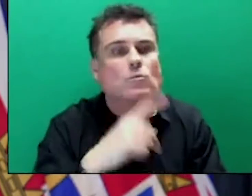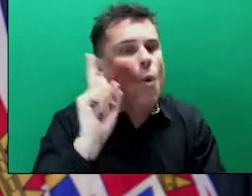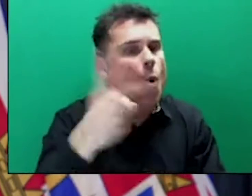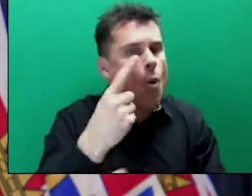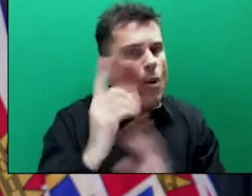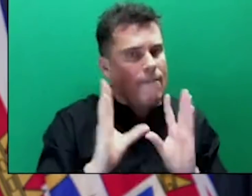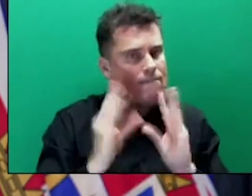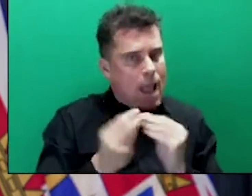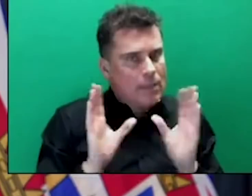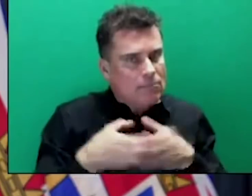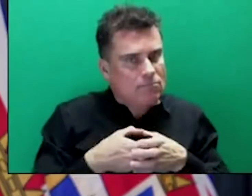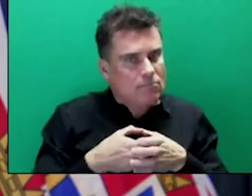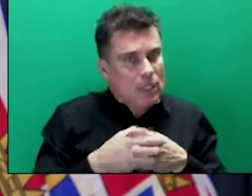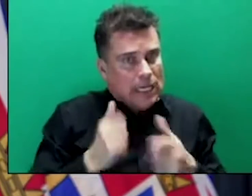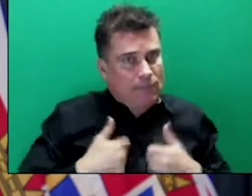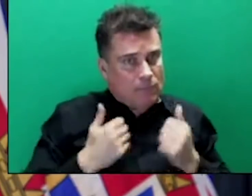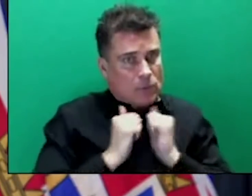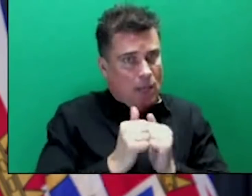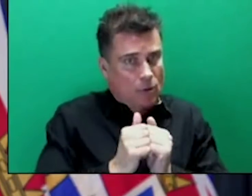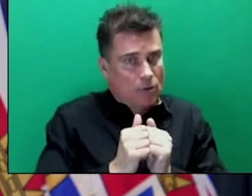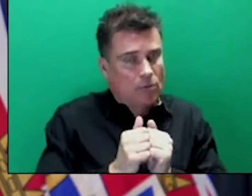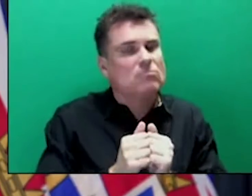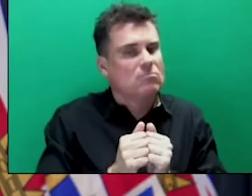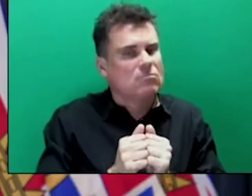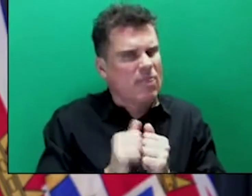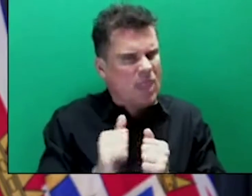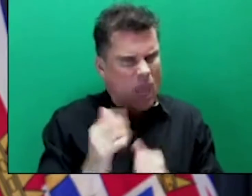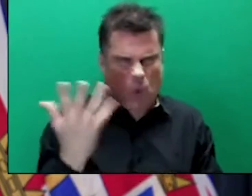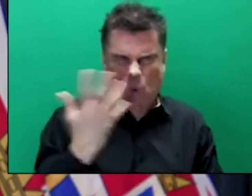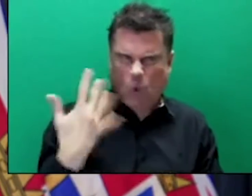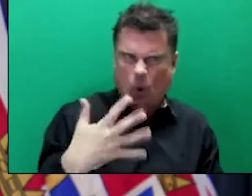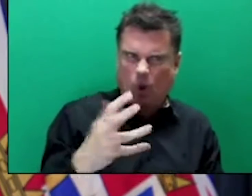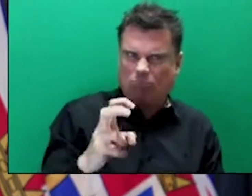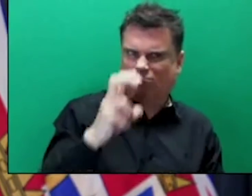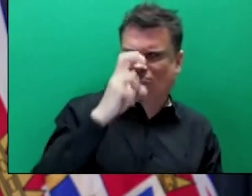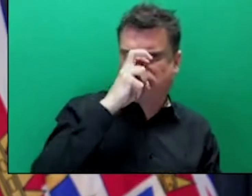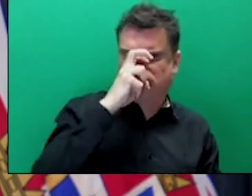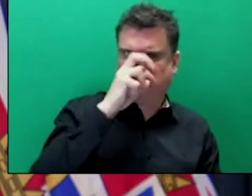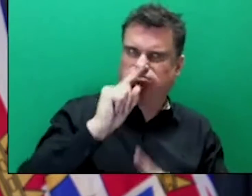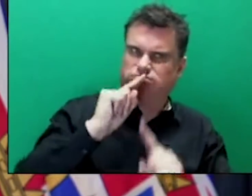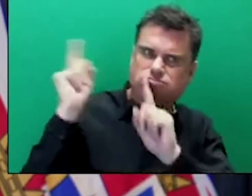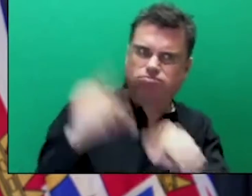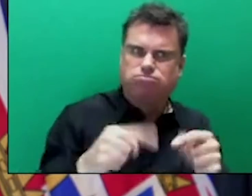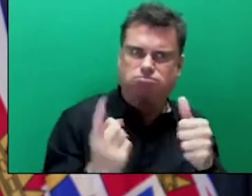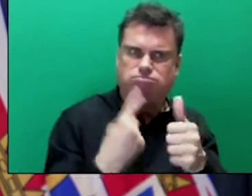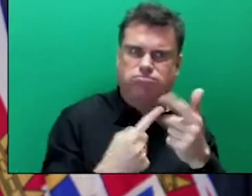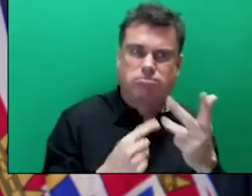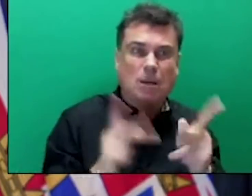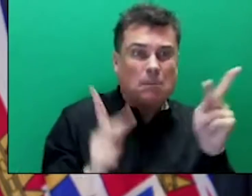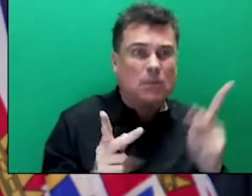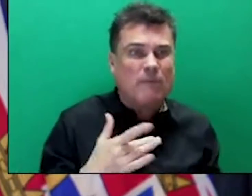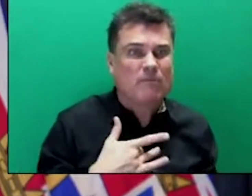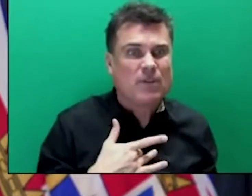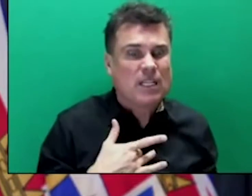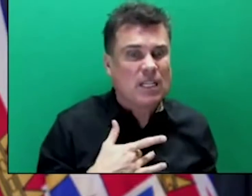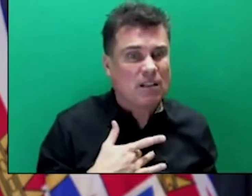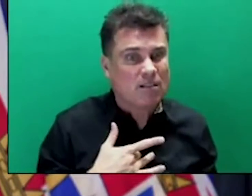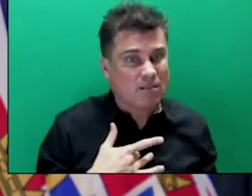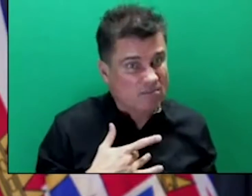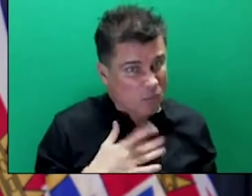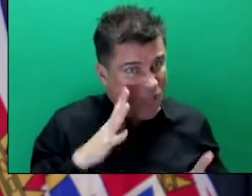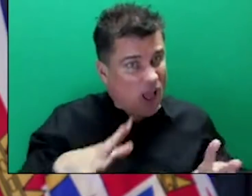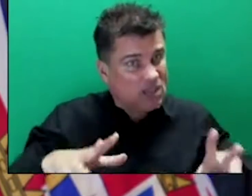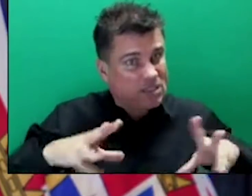you think British Columbians will be on board with basically being locked down for Christmas? This is not a lockdown, clearly, but